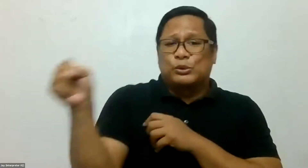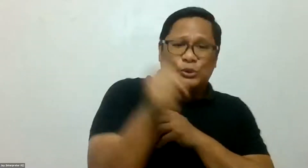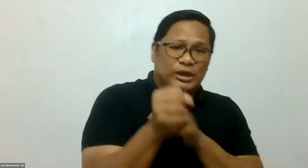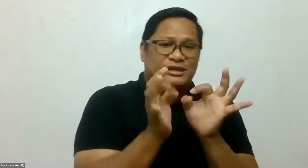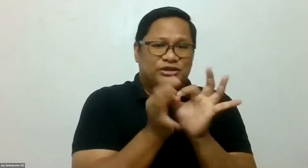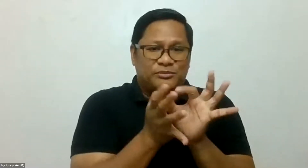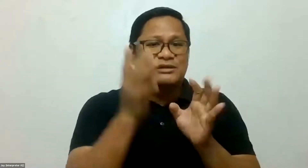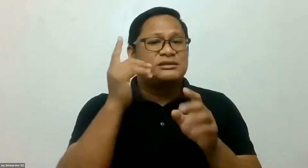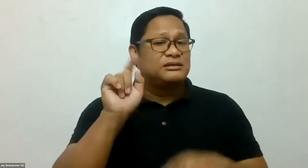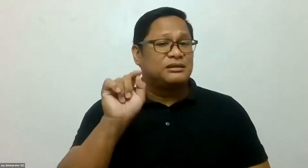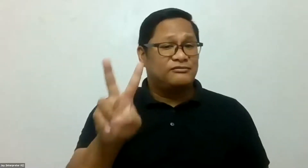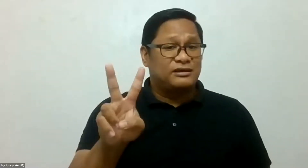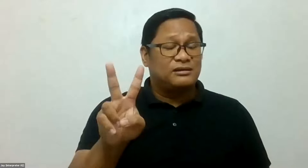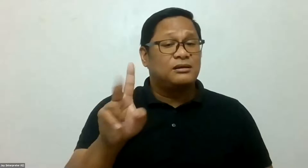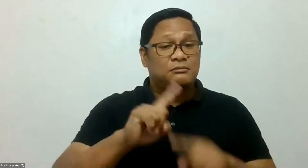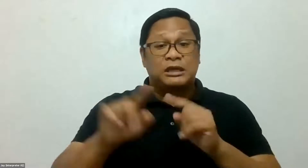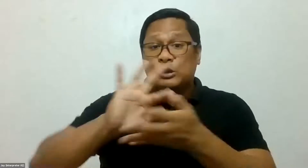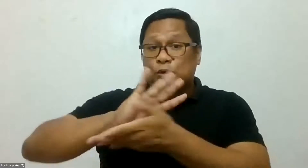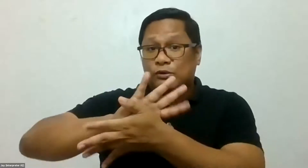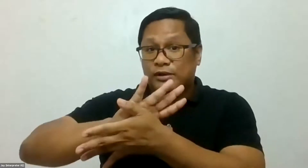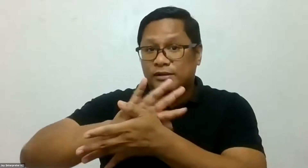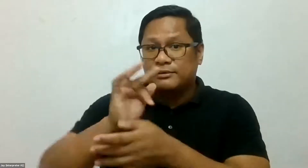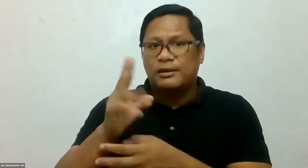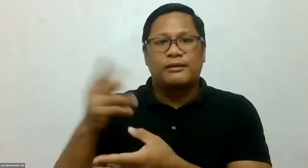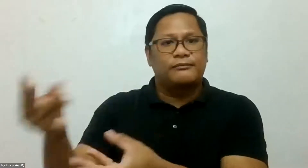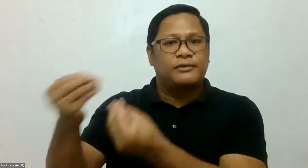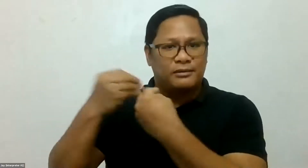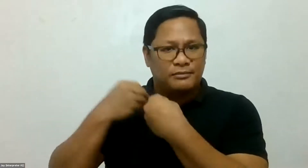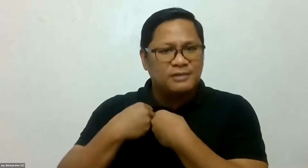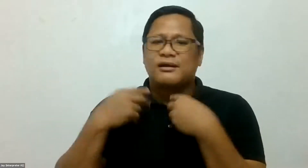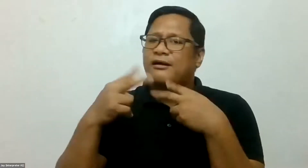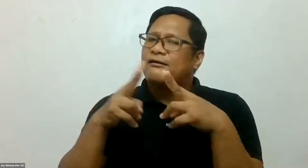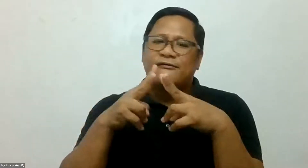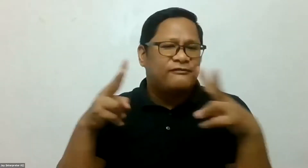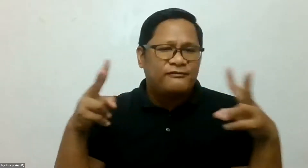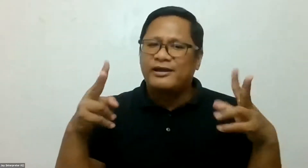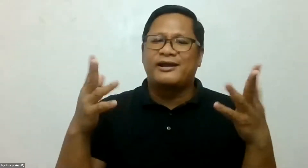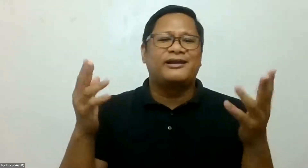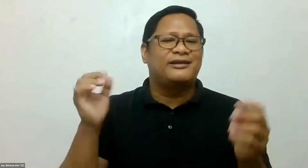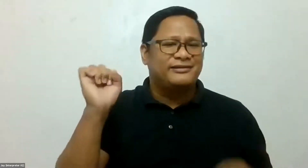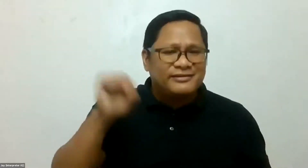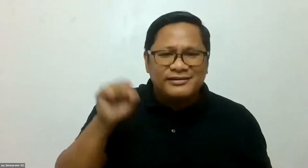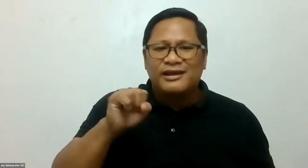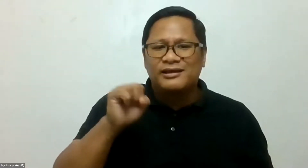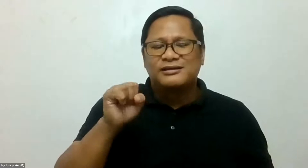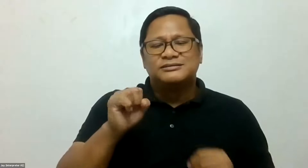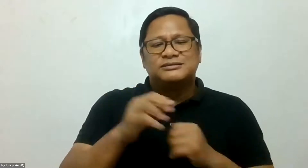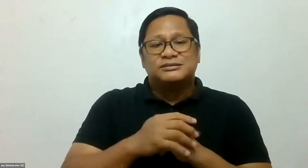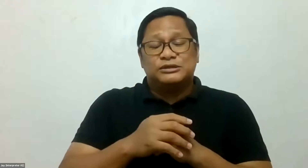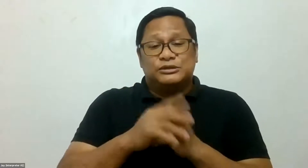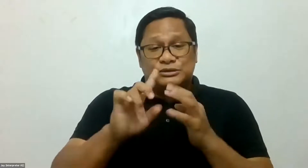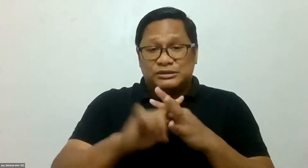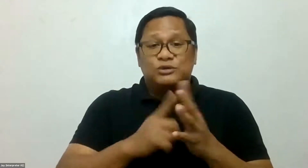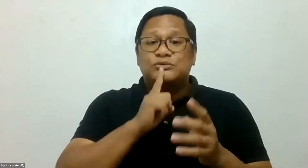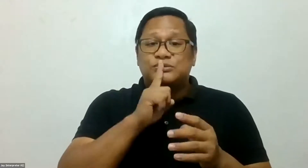TV. But the COVID-19 has provided a very compelling backdrop because it's